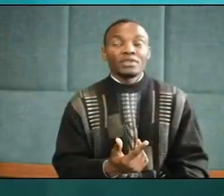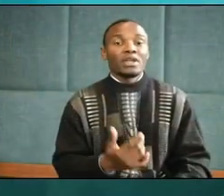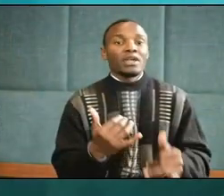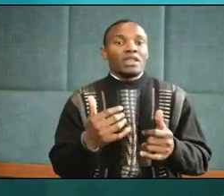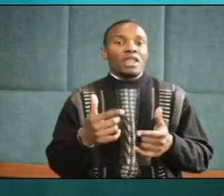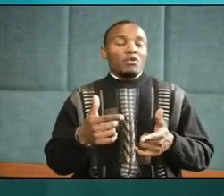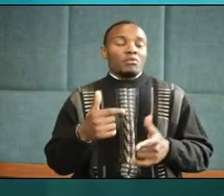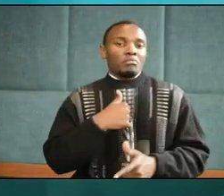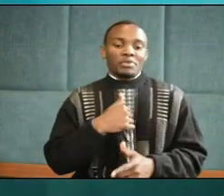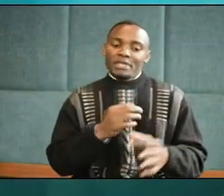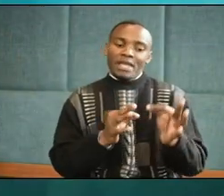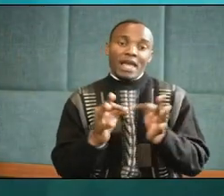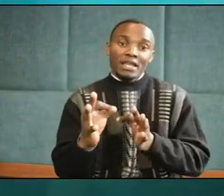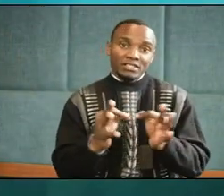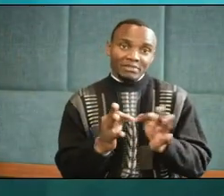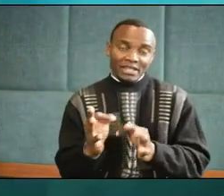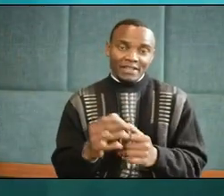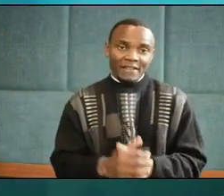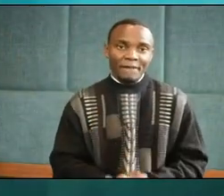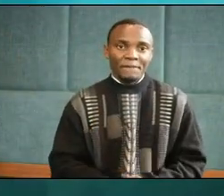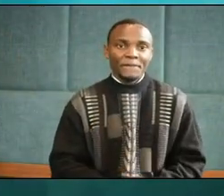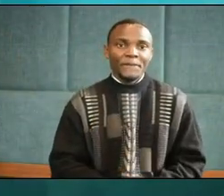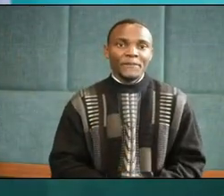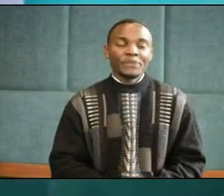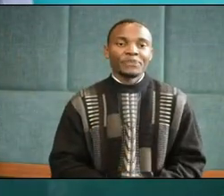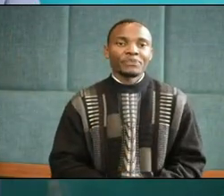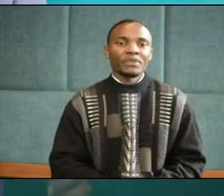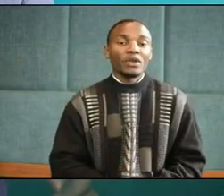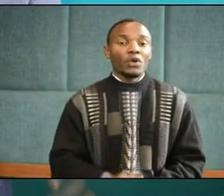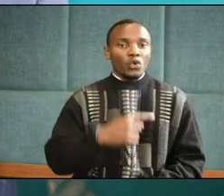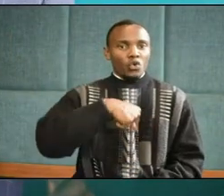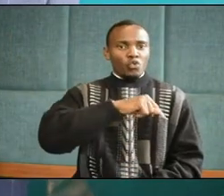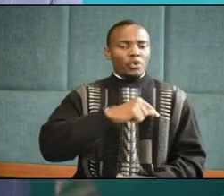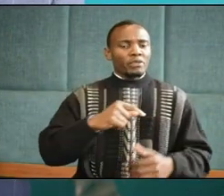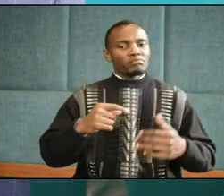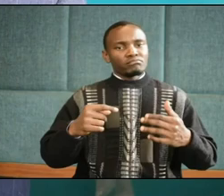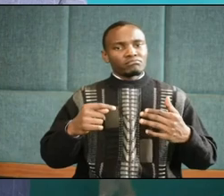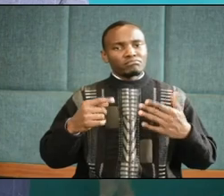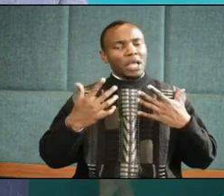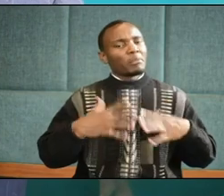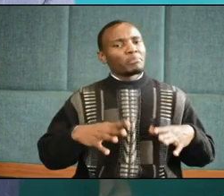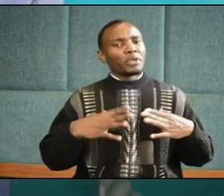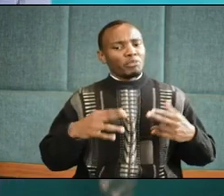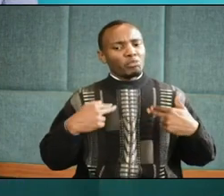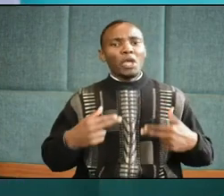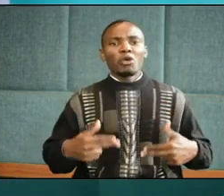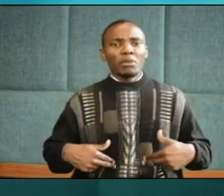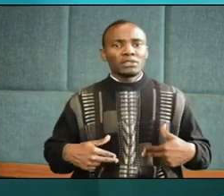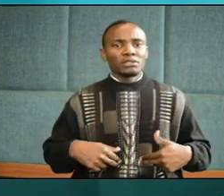Allow me to elaborate this. You see, as human beings,